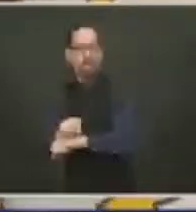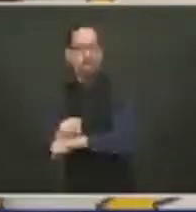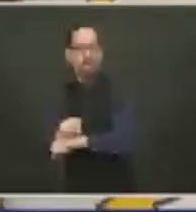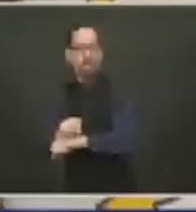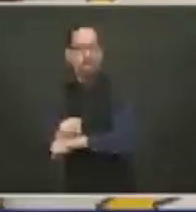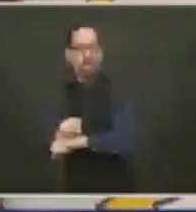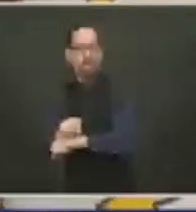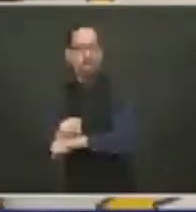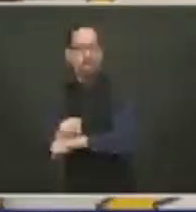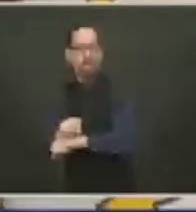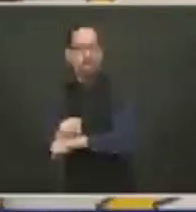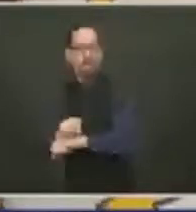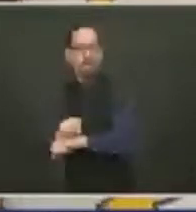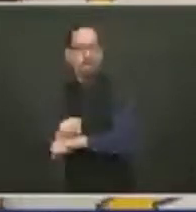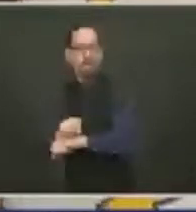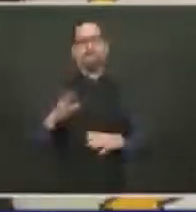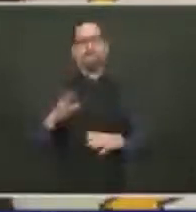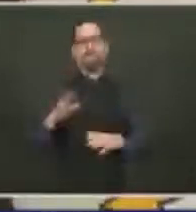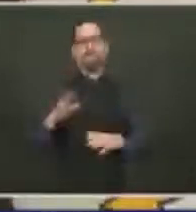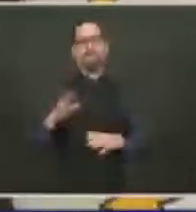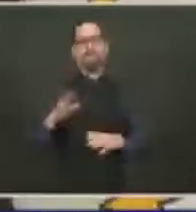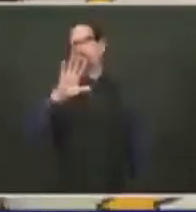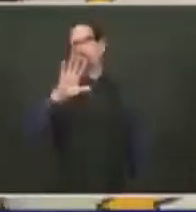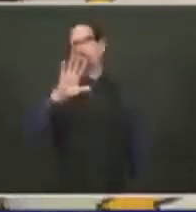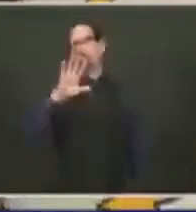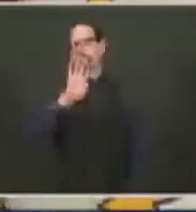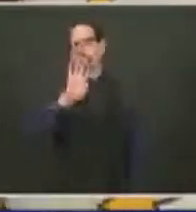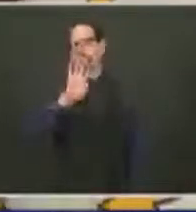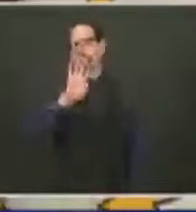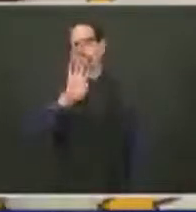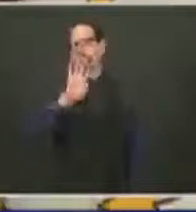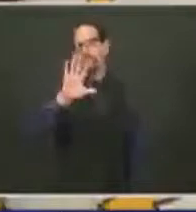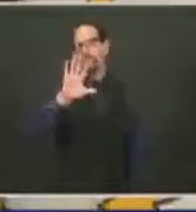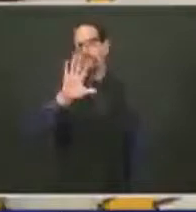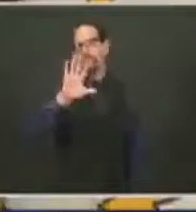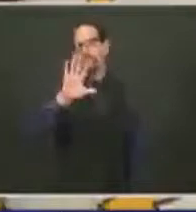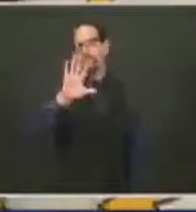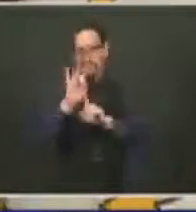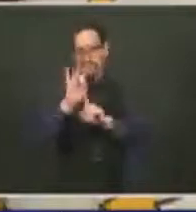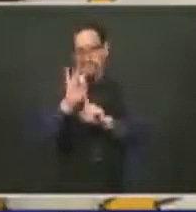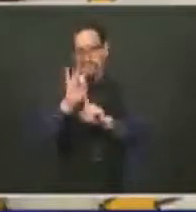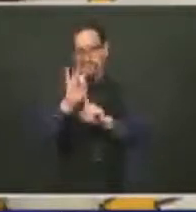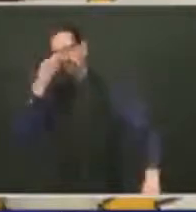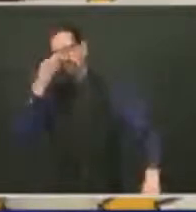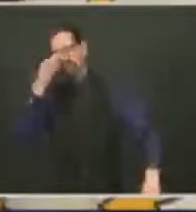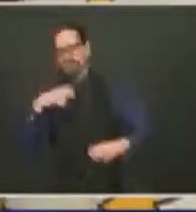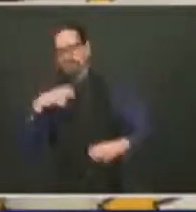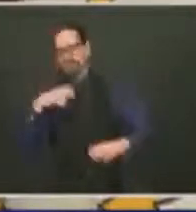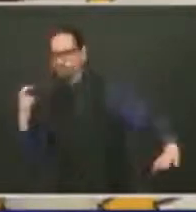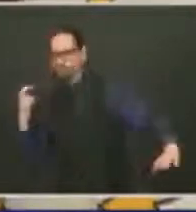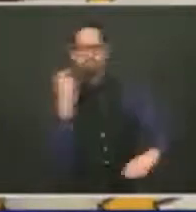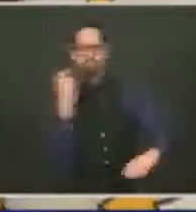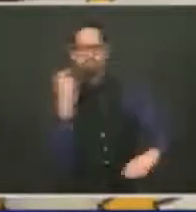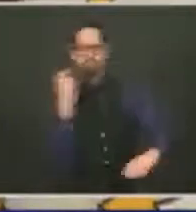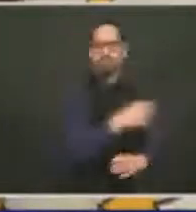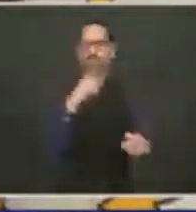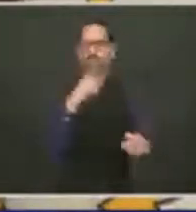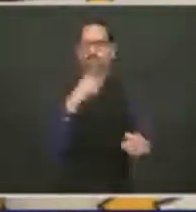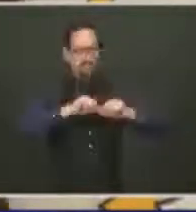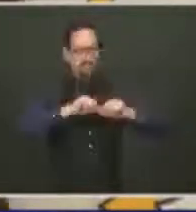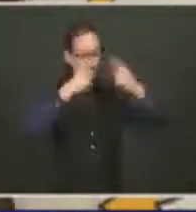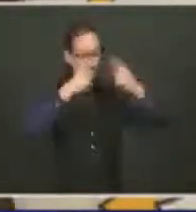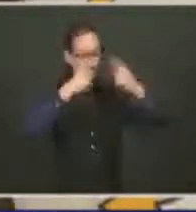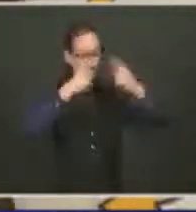Now I had a conference call at 5:15. So I was back in my house at 5:14 doing that conference call. So that was pretty